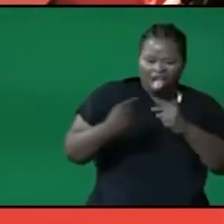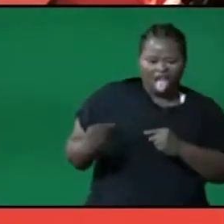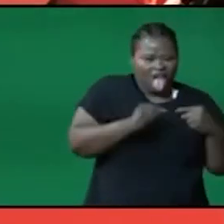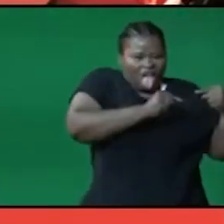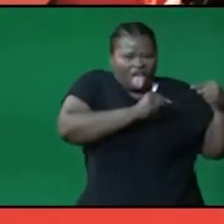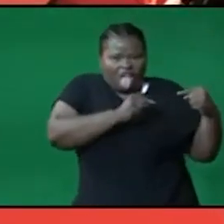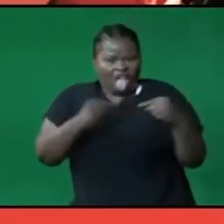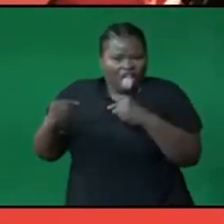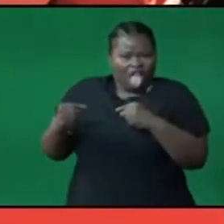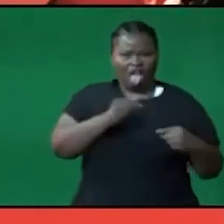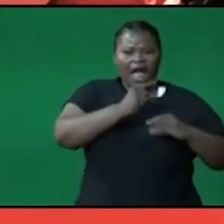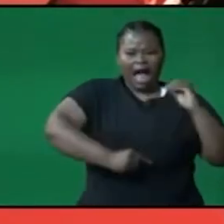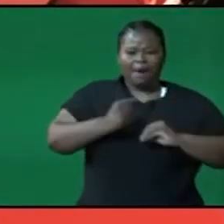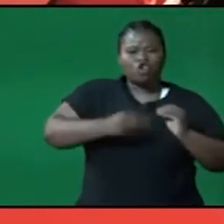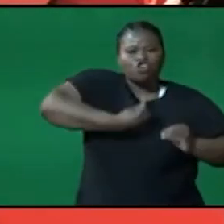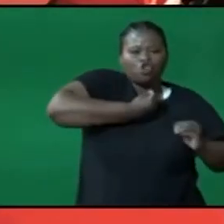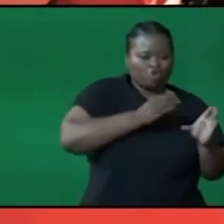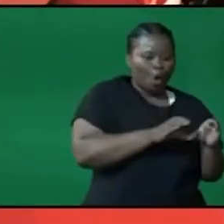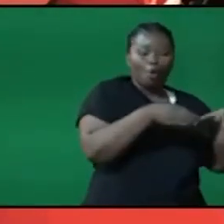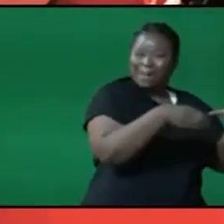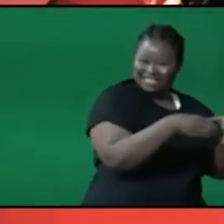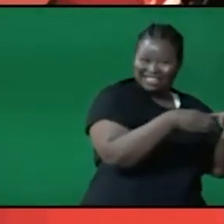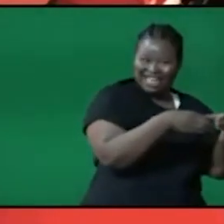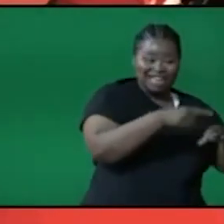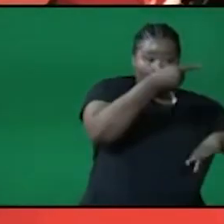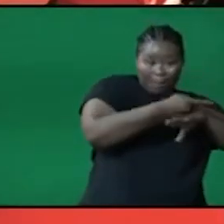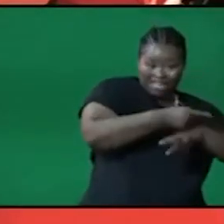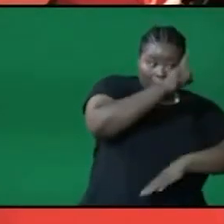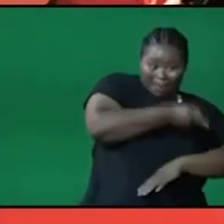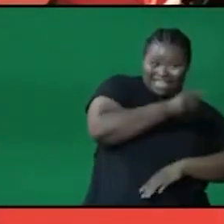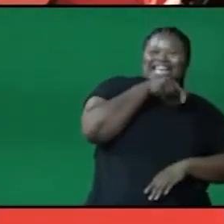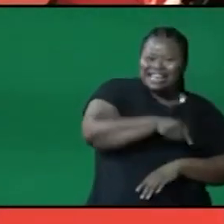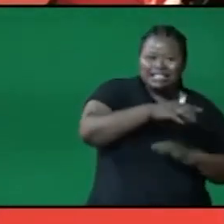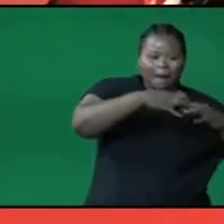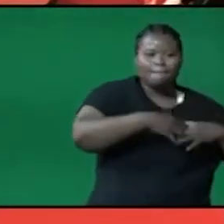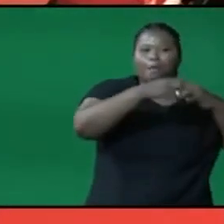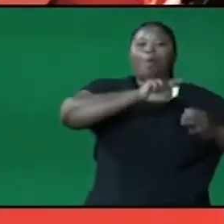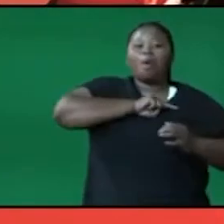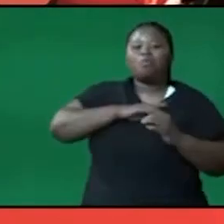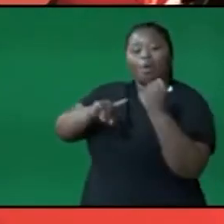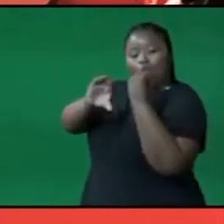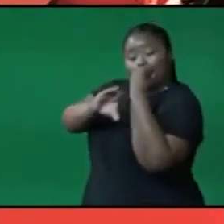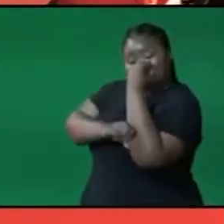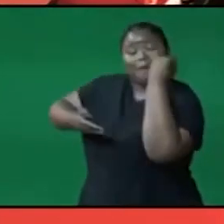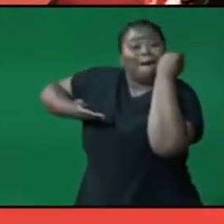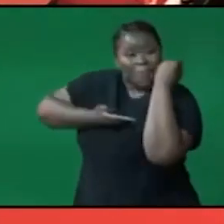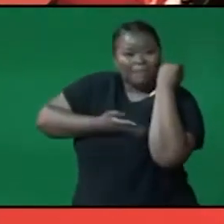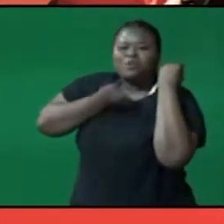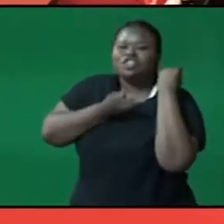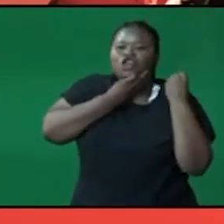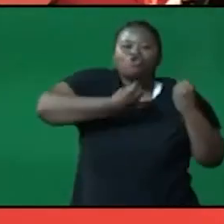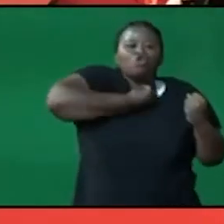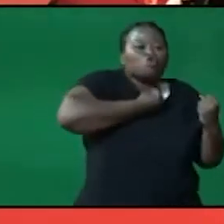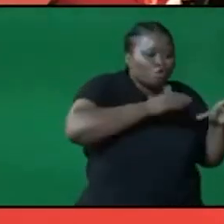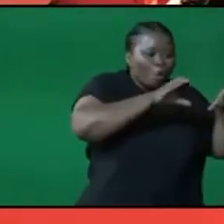against the youth command, which exists because of the Constitution. When we say youth command, we are